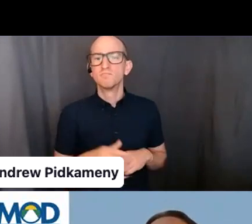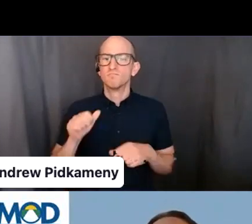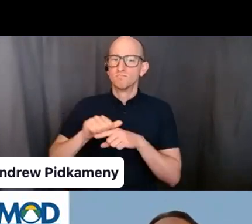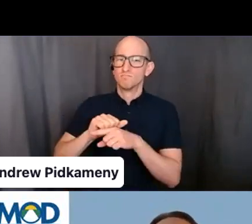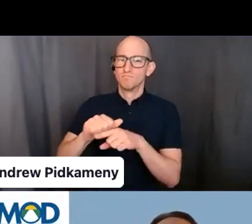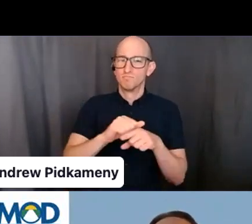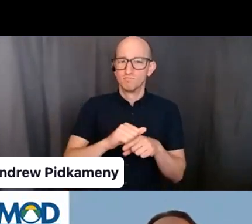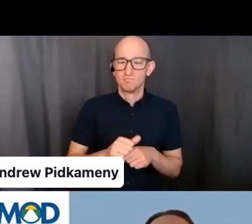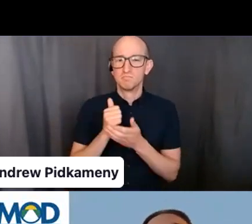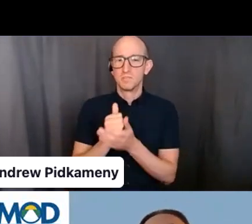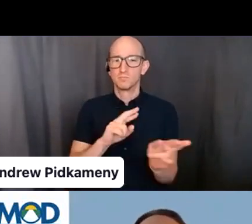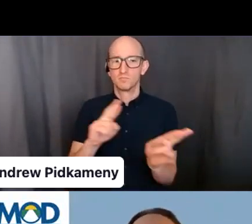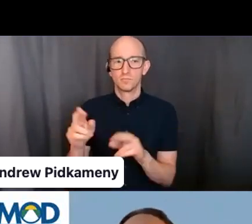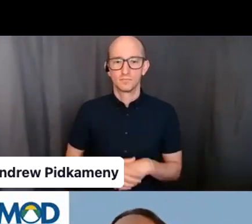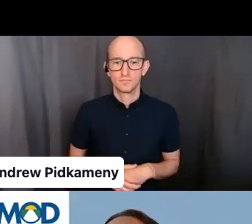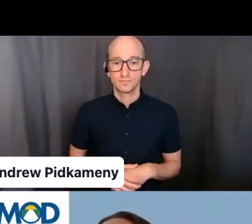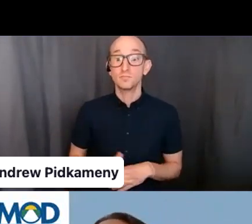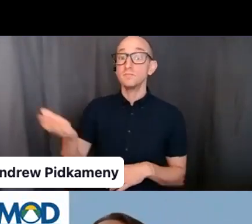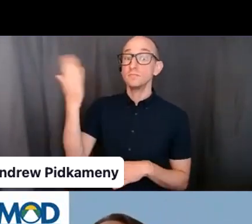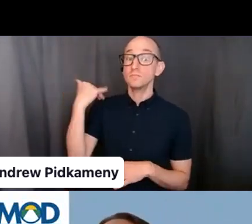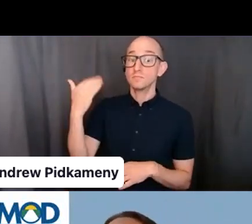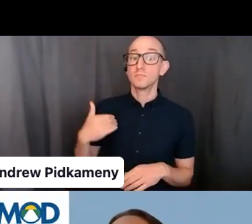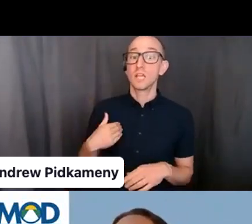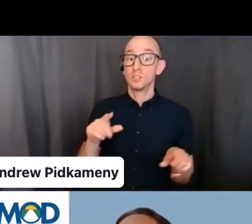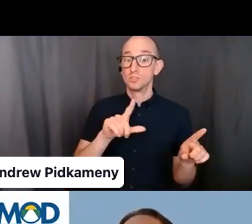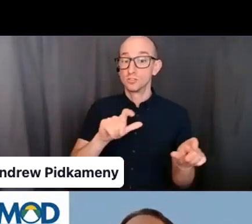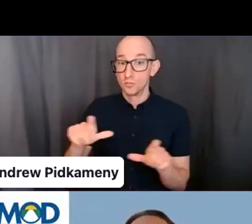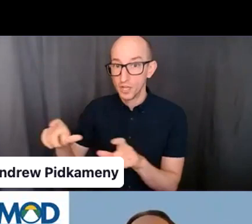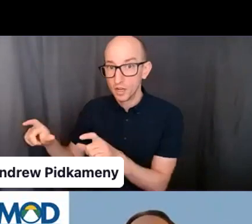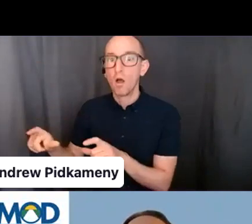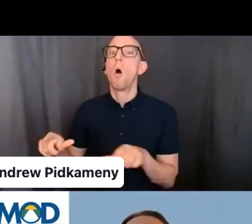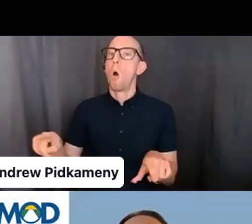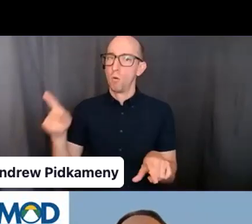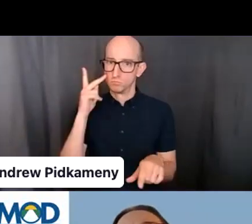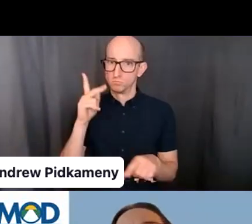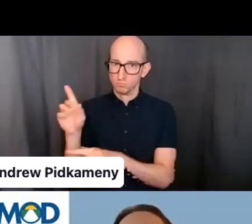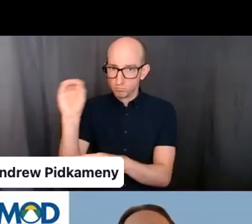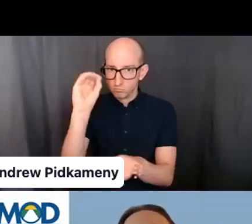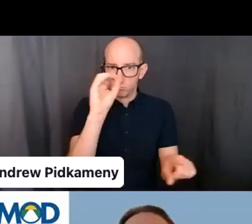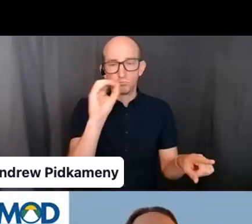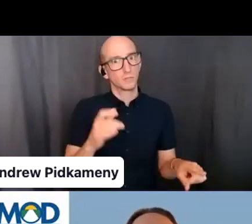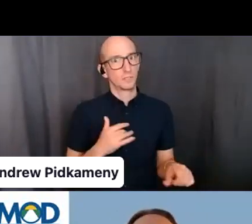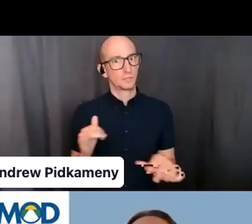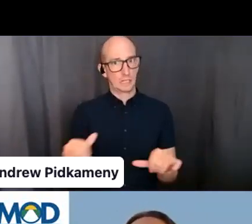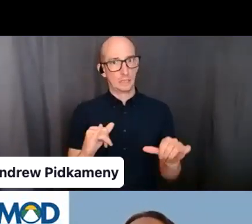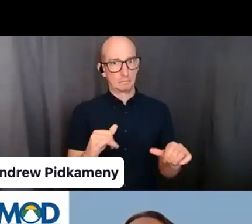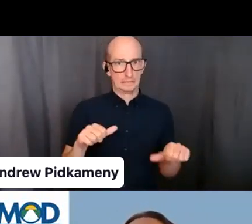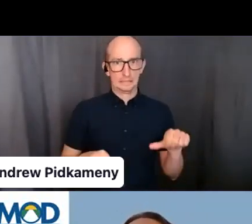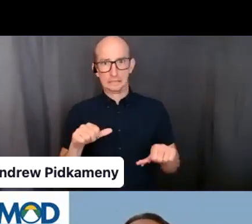of you who filled that in, very much bore that out as well. While most service